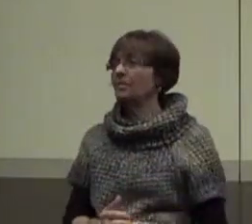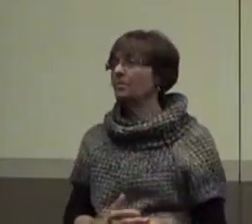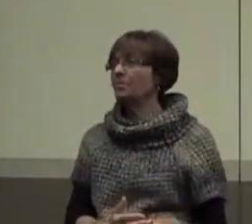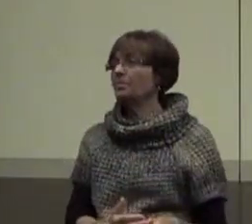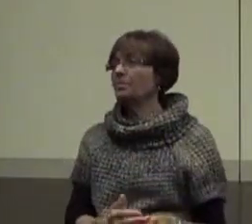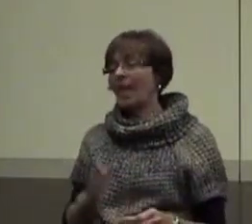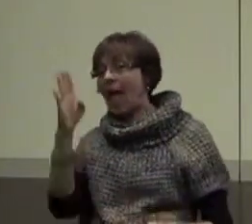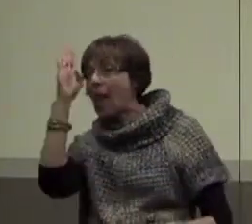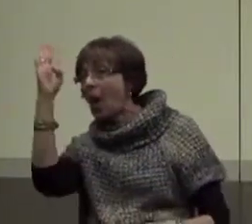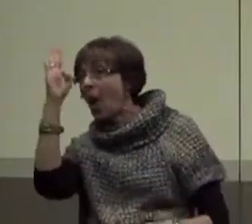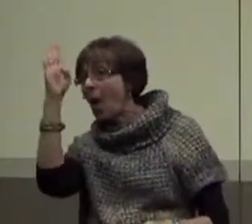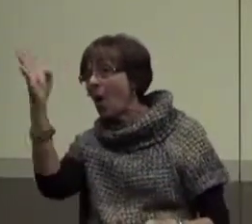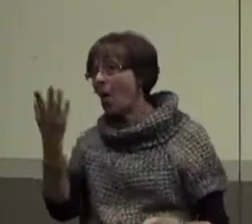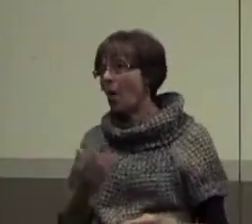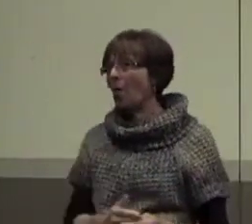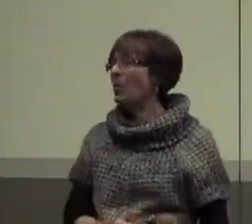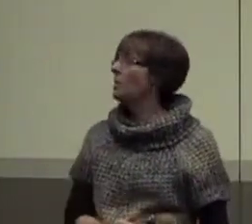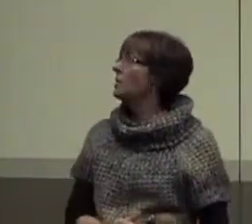Hello?